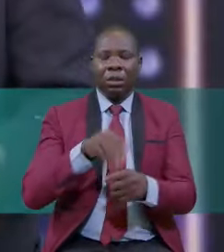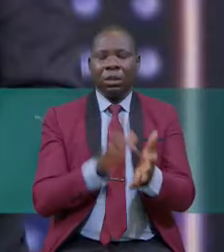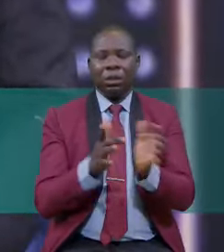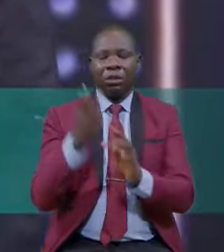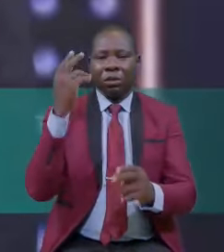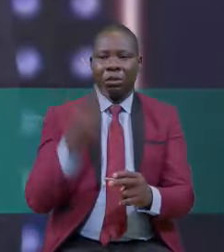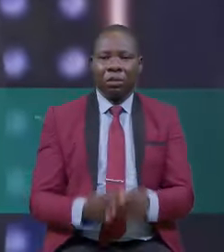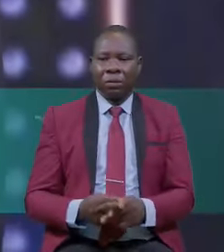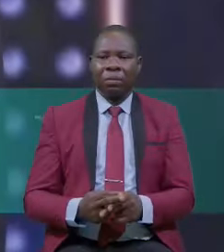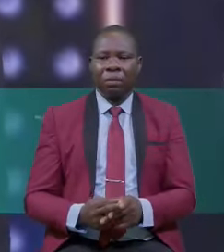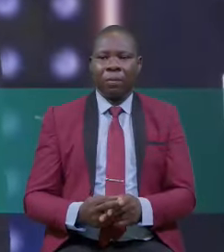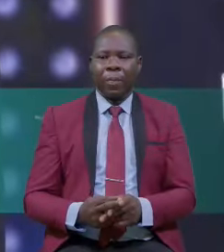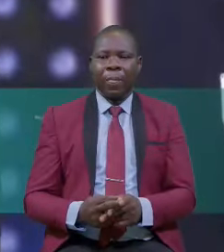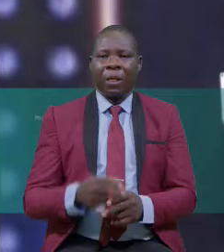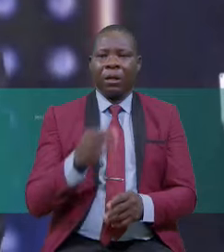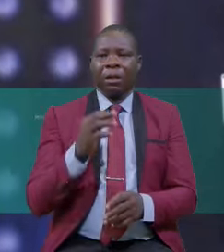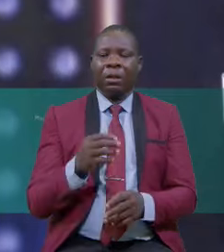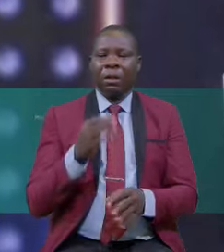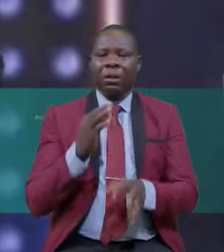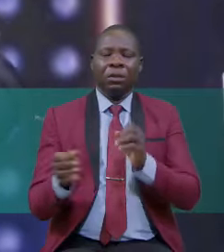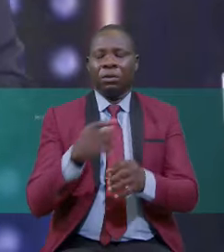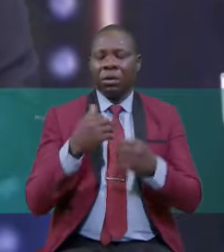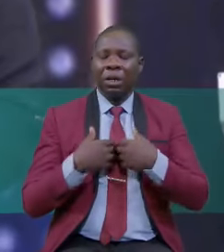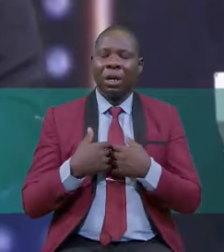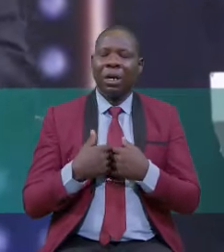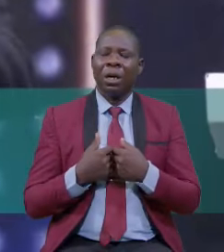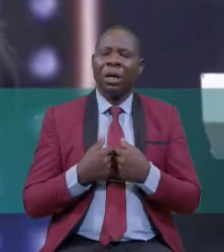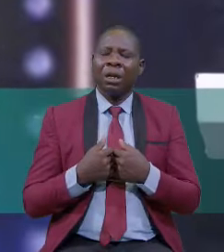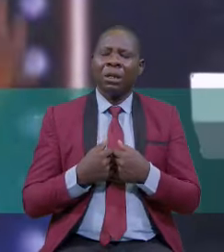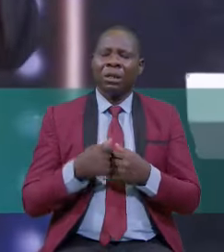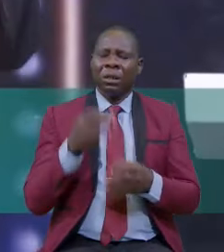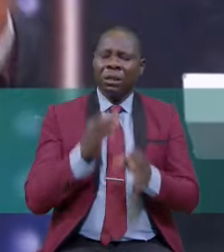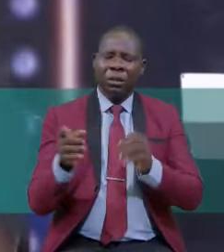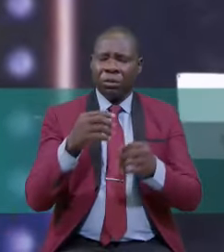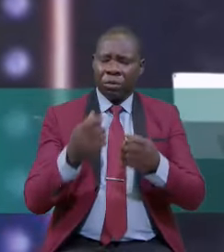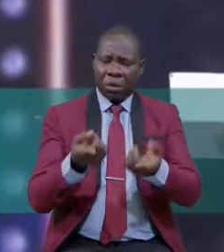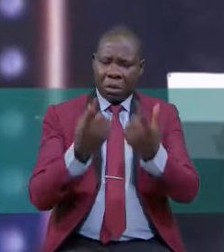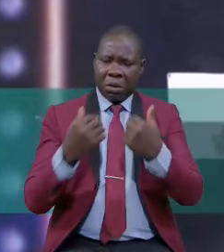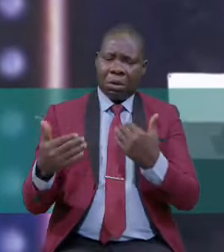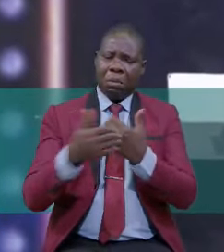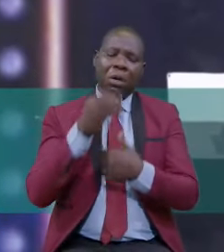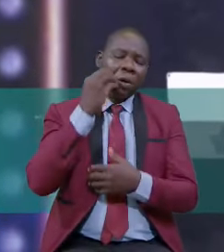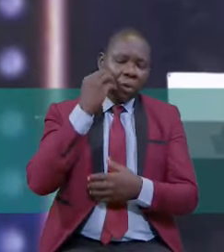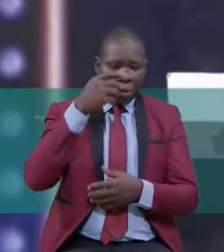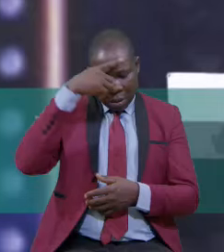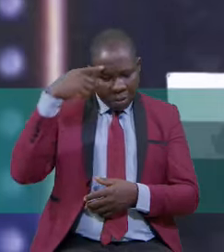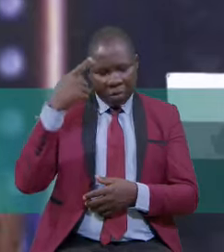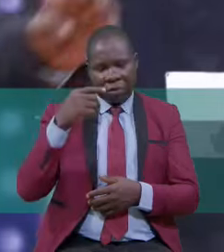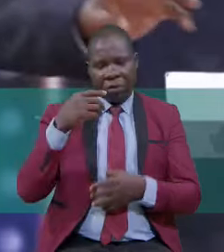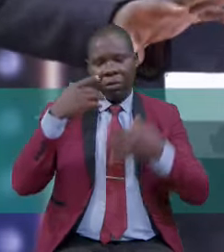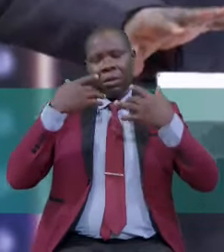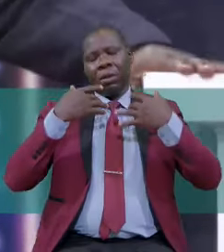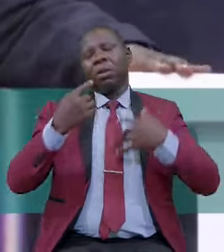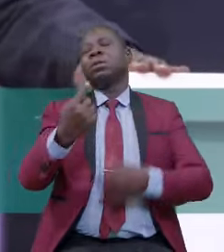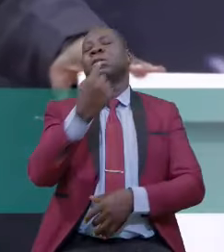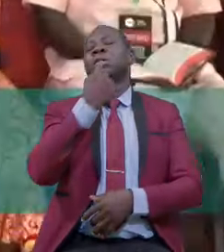home because of disappointments on the field and because of failure on the field, and you put your box down and you